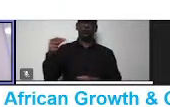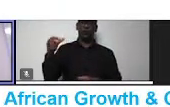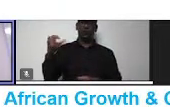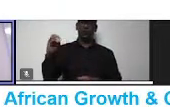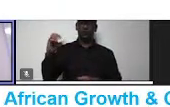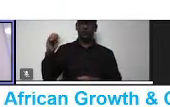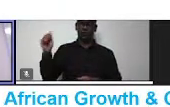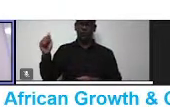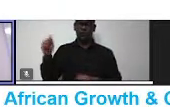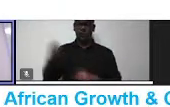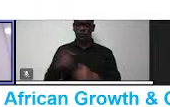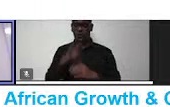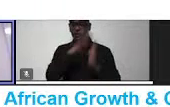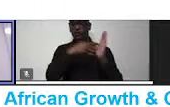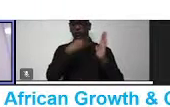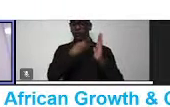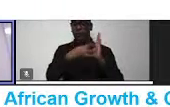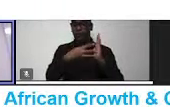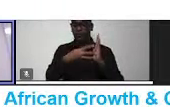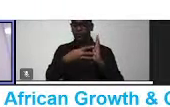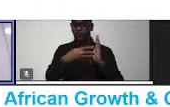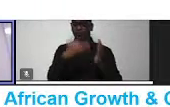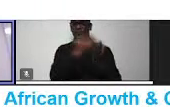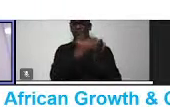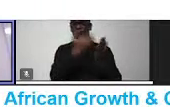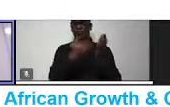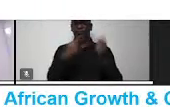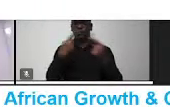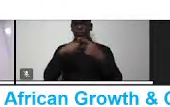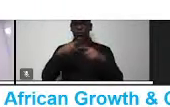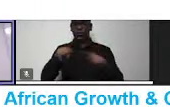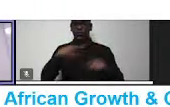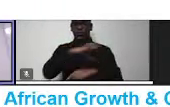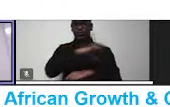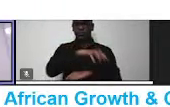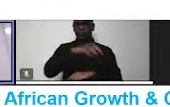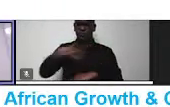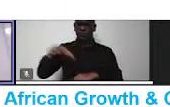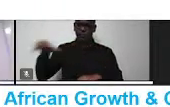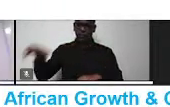into various categories. They look at the